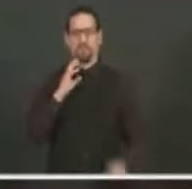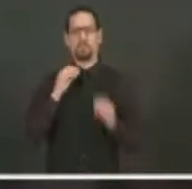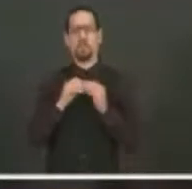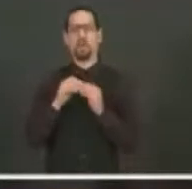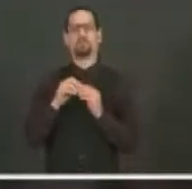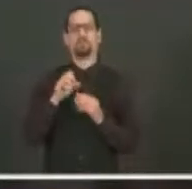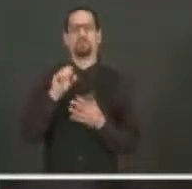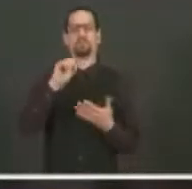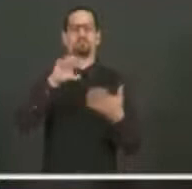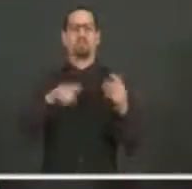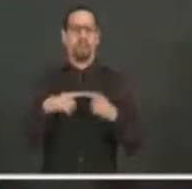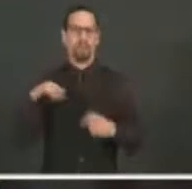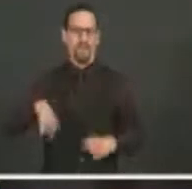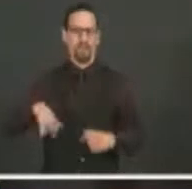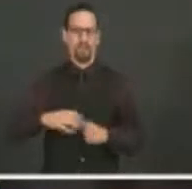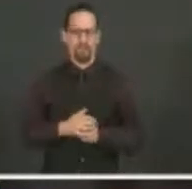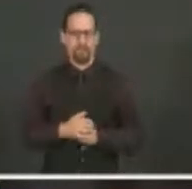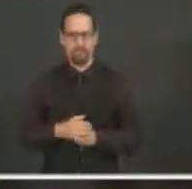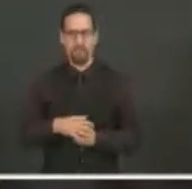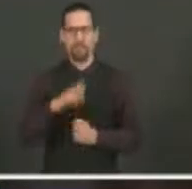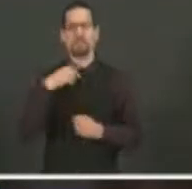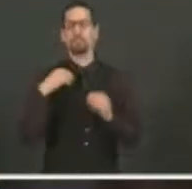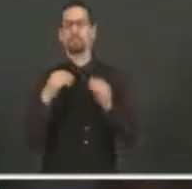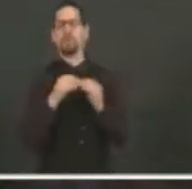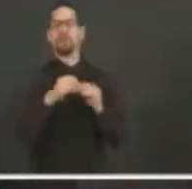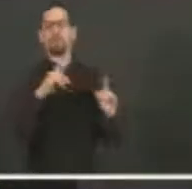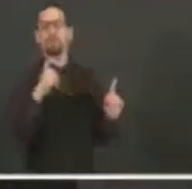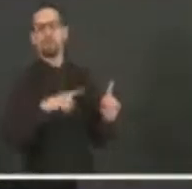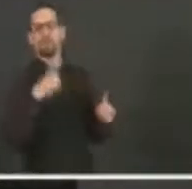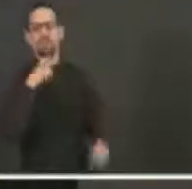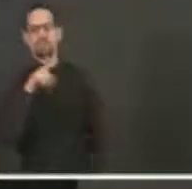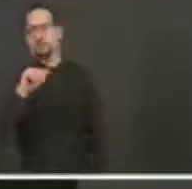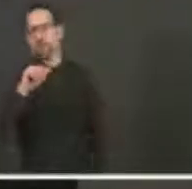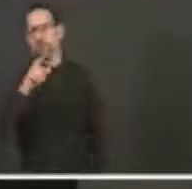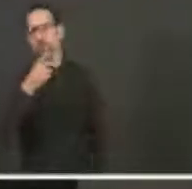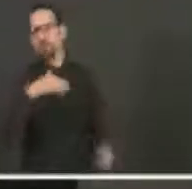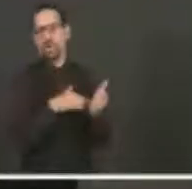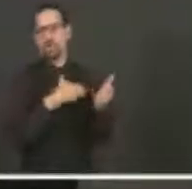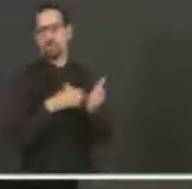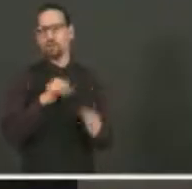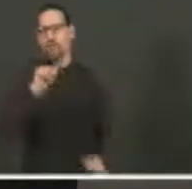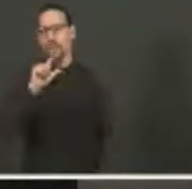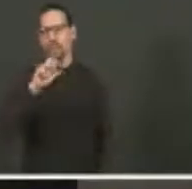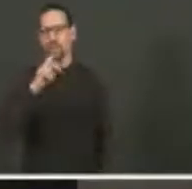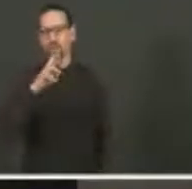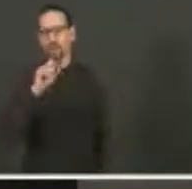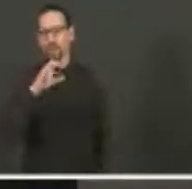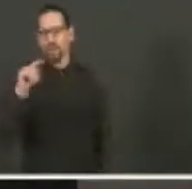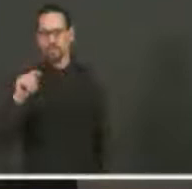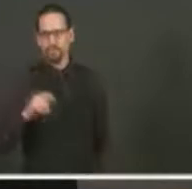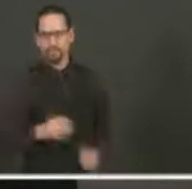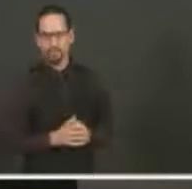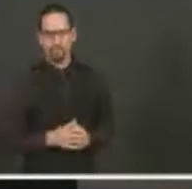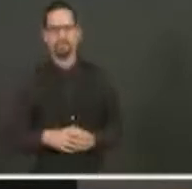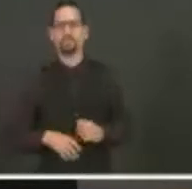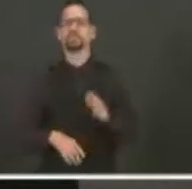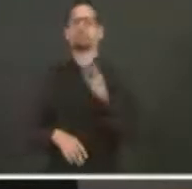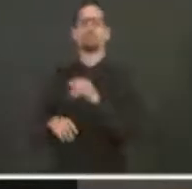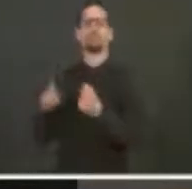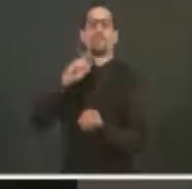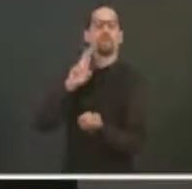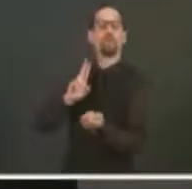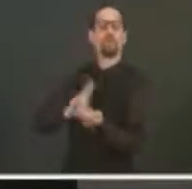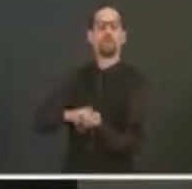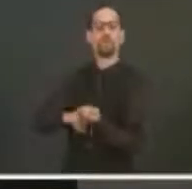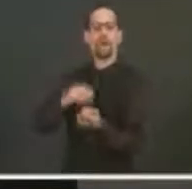Yeah, I have two questions actually for Dr. Alexander Scott. The first is on nursing homes, and I'm really glad that there's going to be an